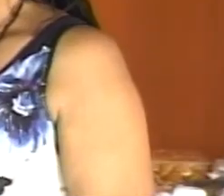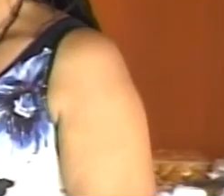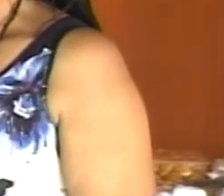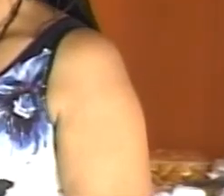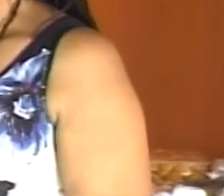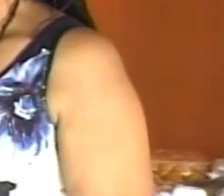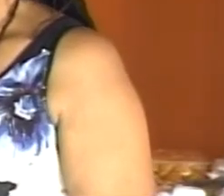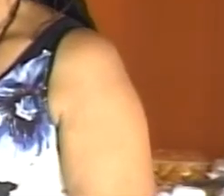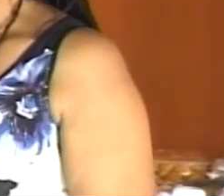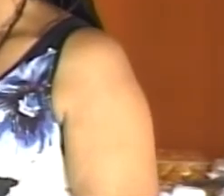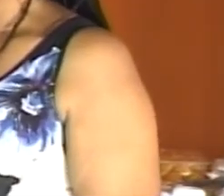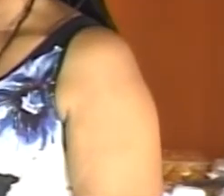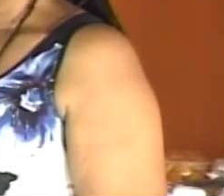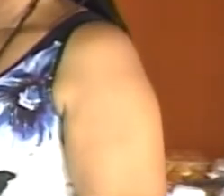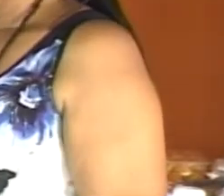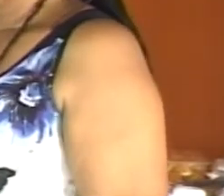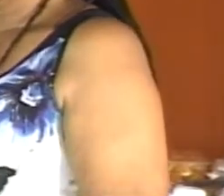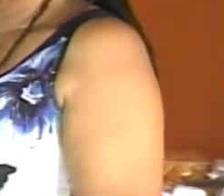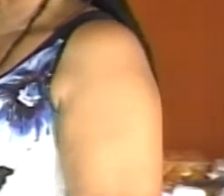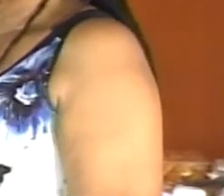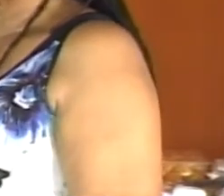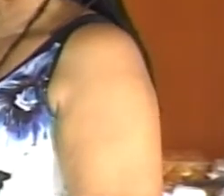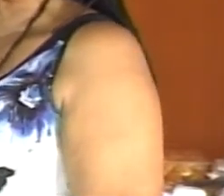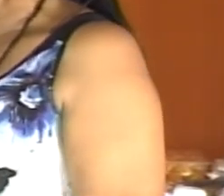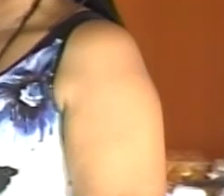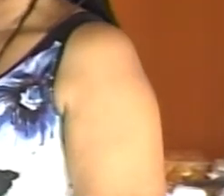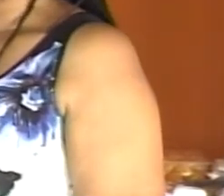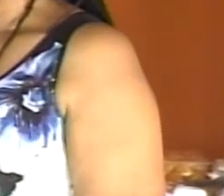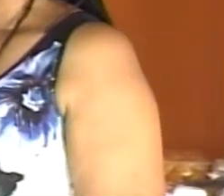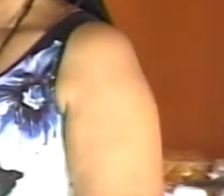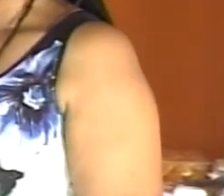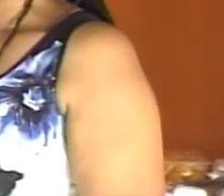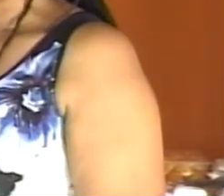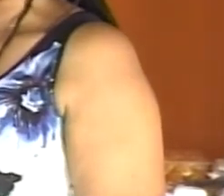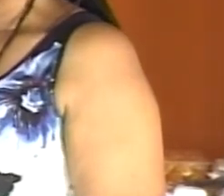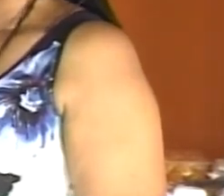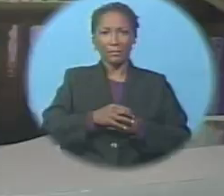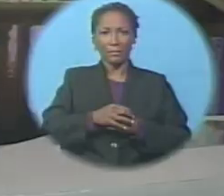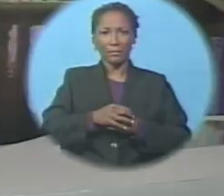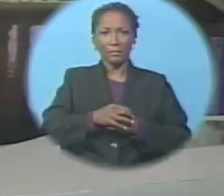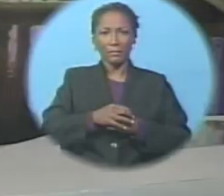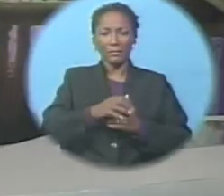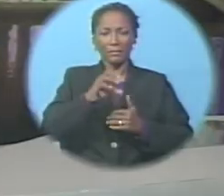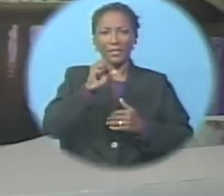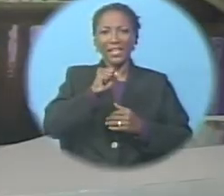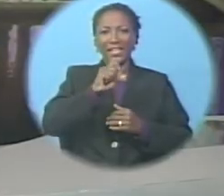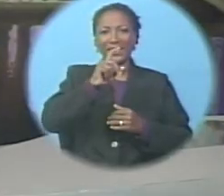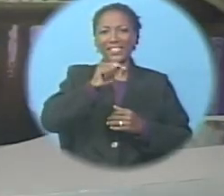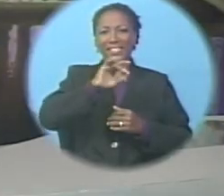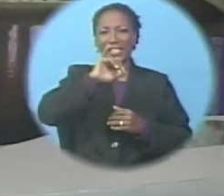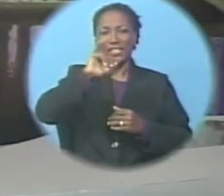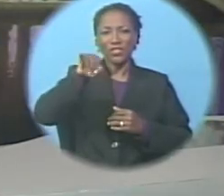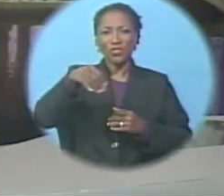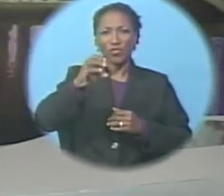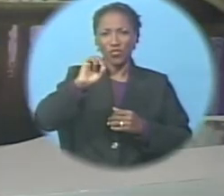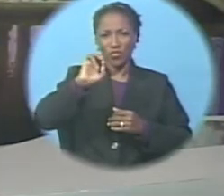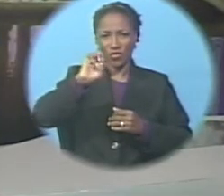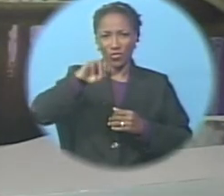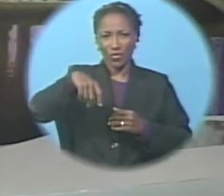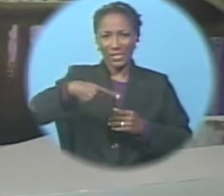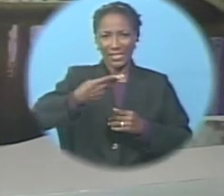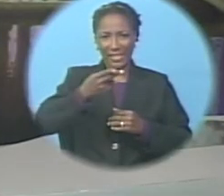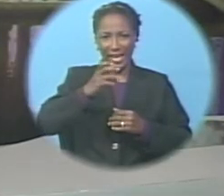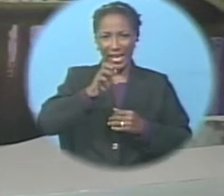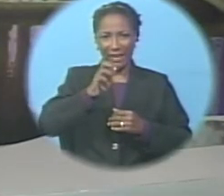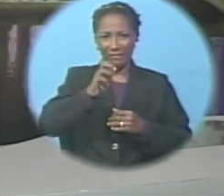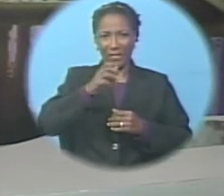that all 6 of them would make the vision for this program complete. And the St. Joseph Parish project is